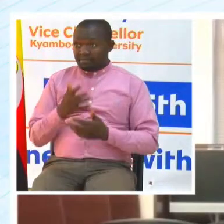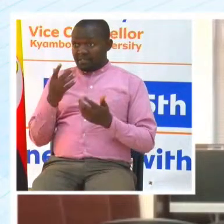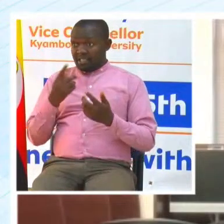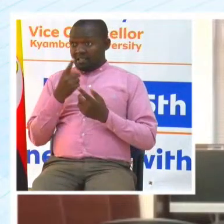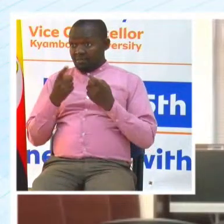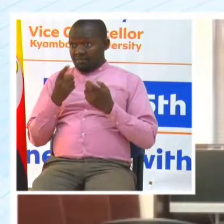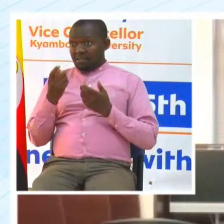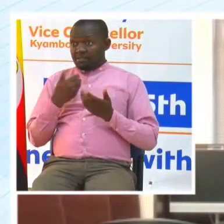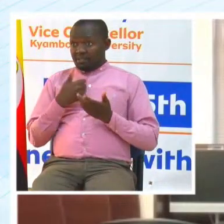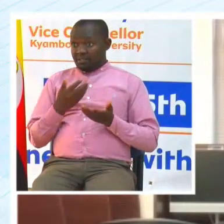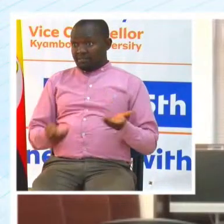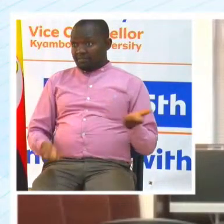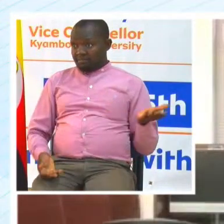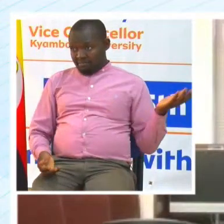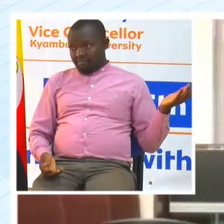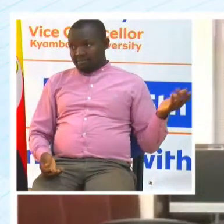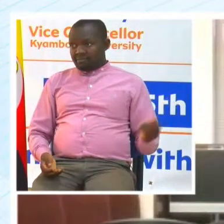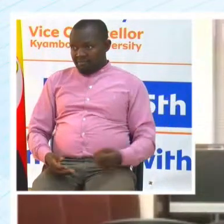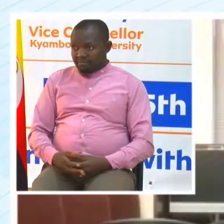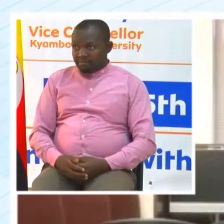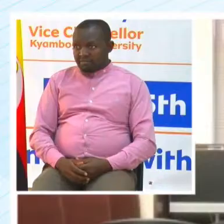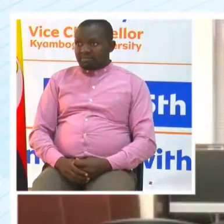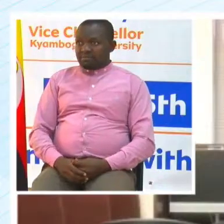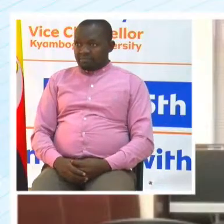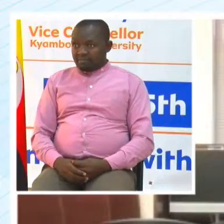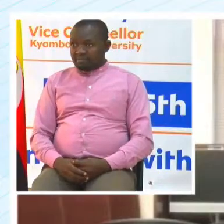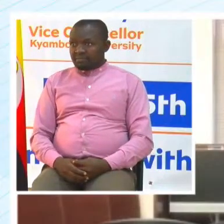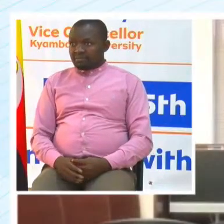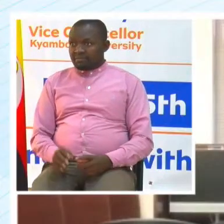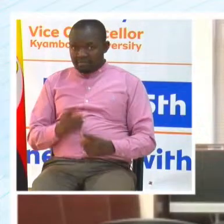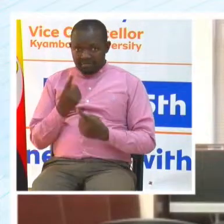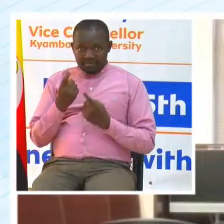question if there is any.